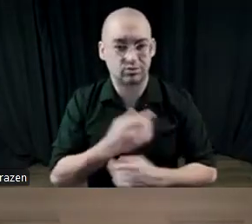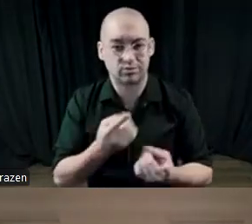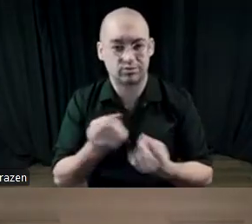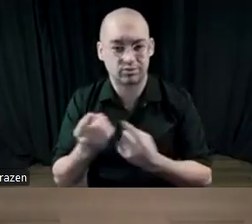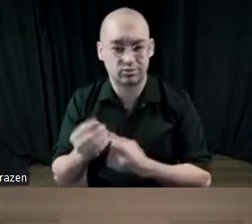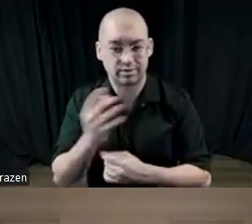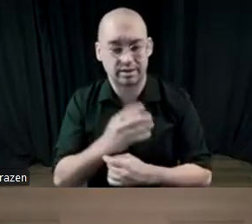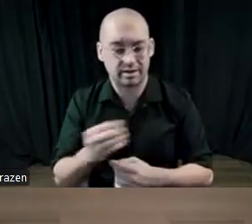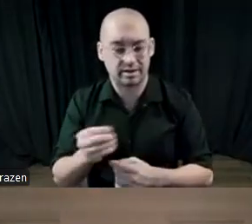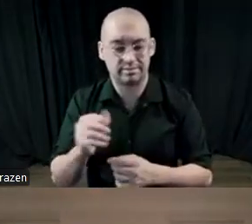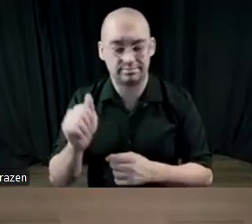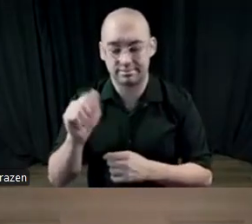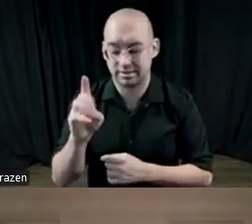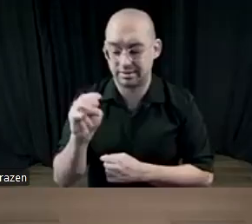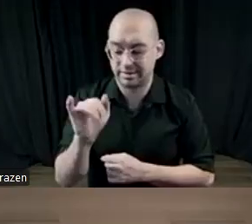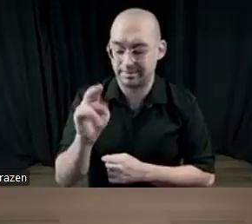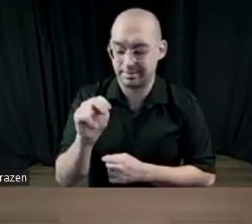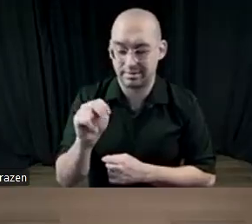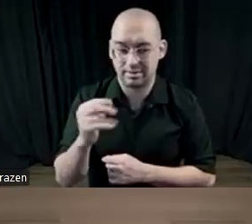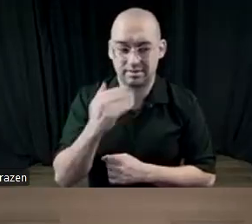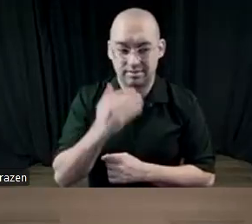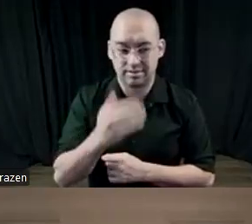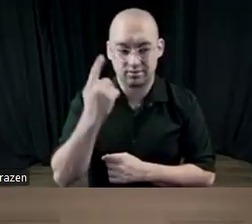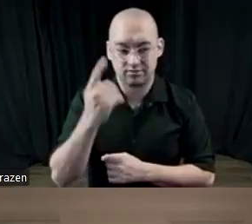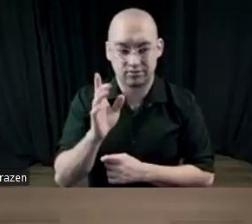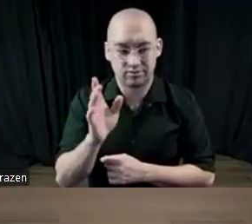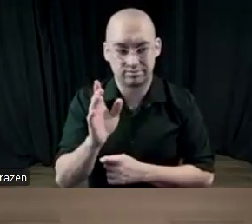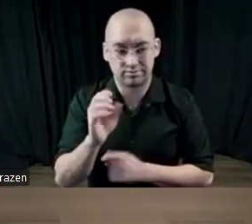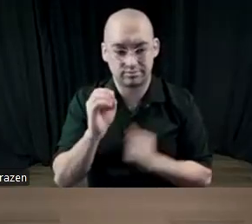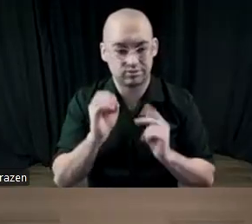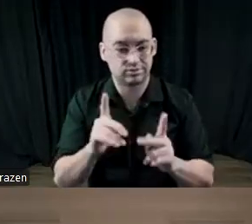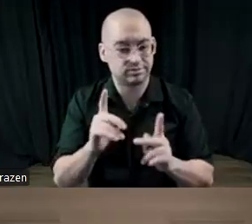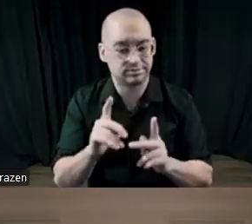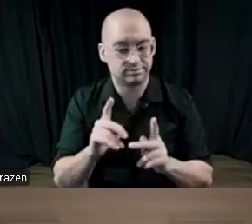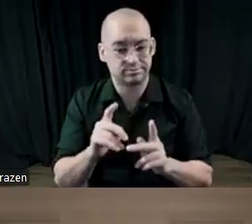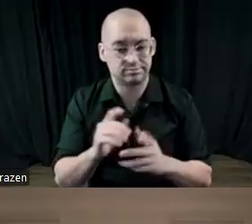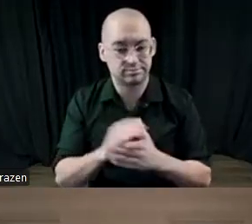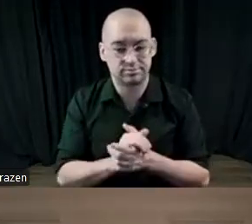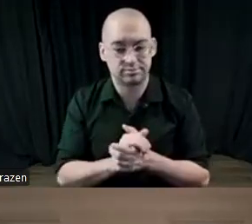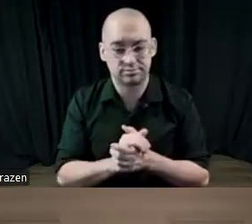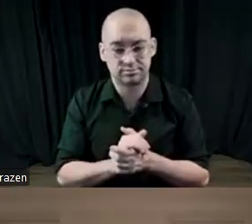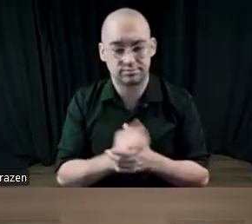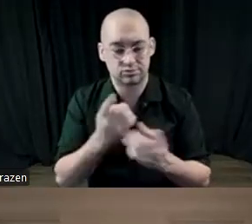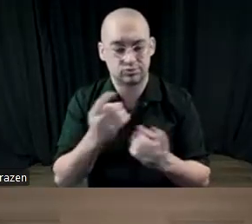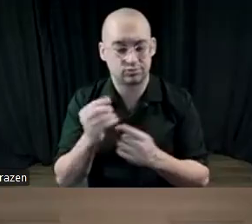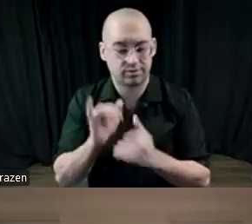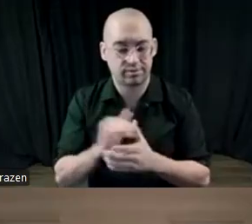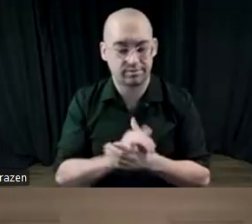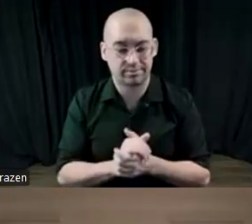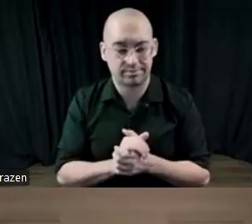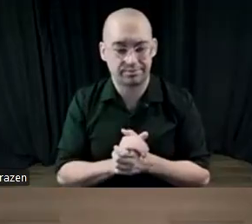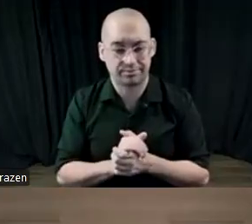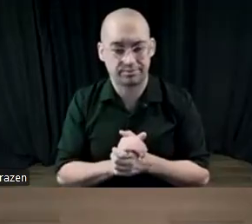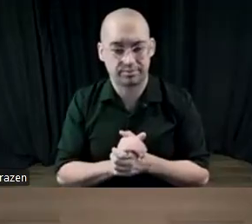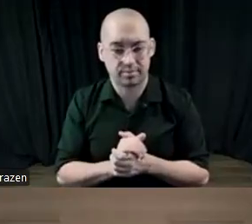the administration. So just thank you for the opportunity to do that. Wynn, who